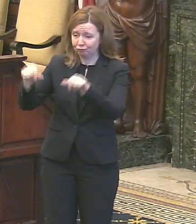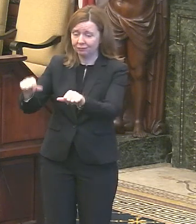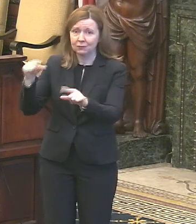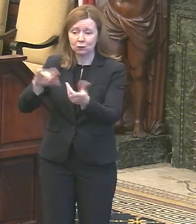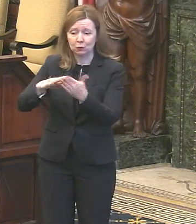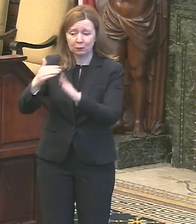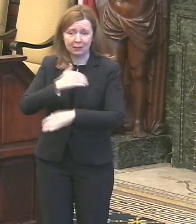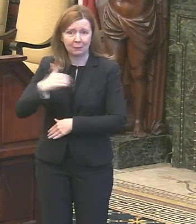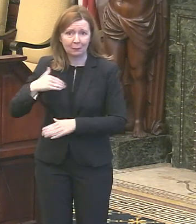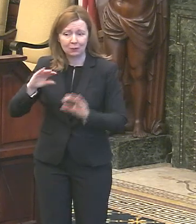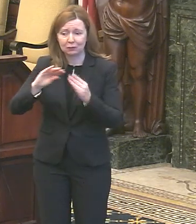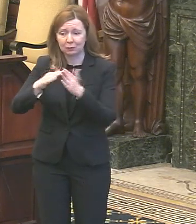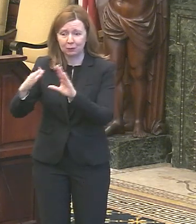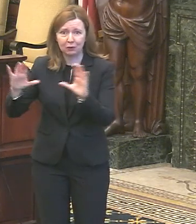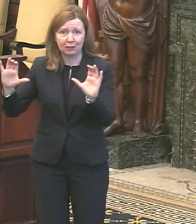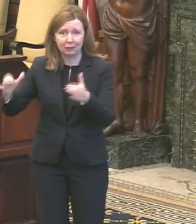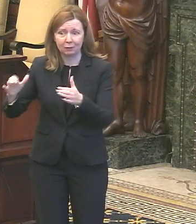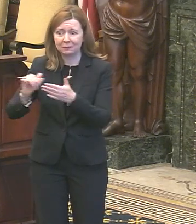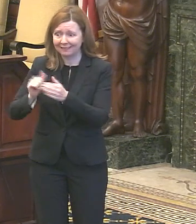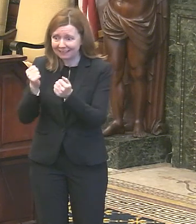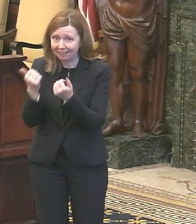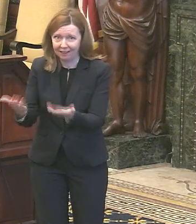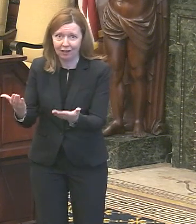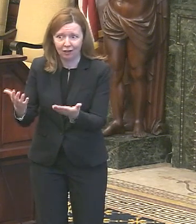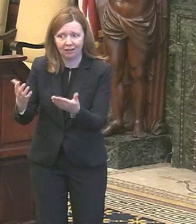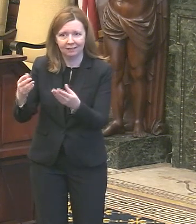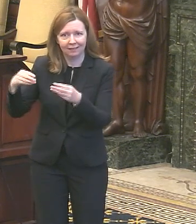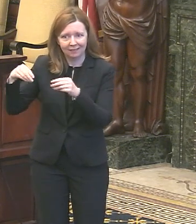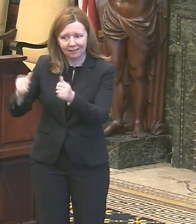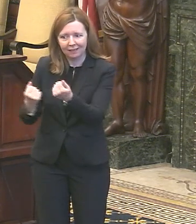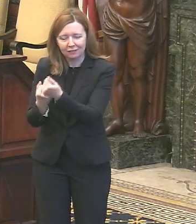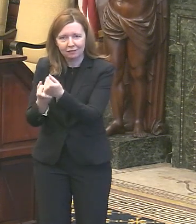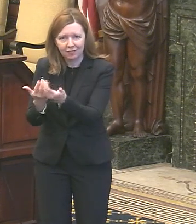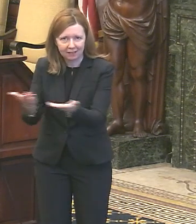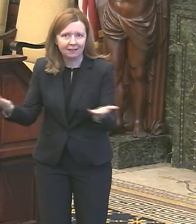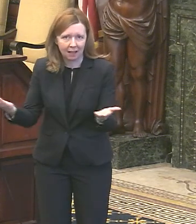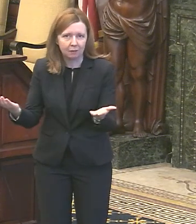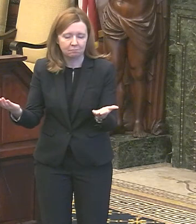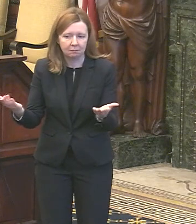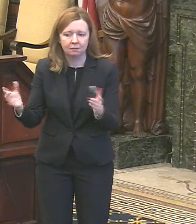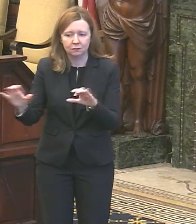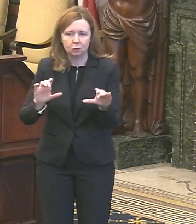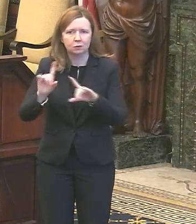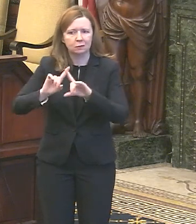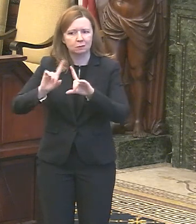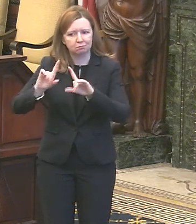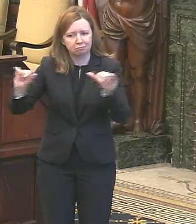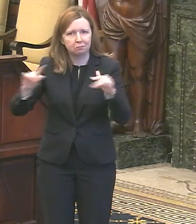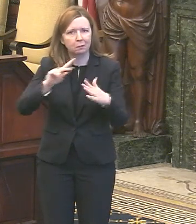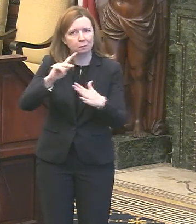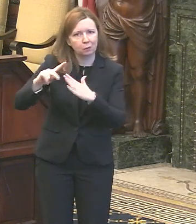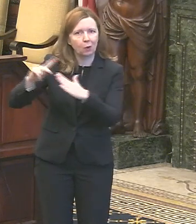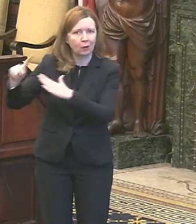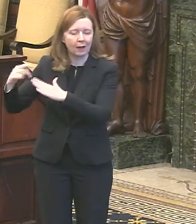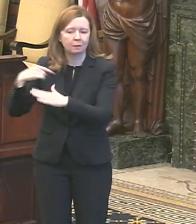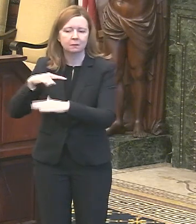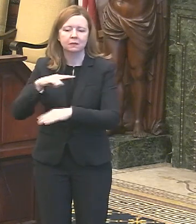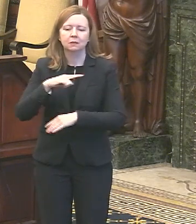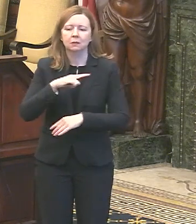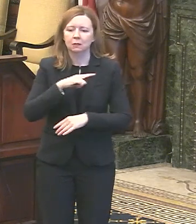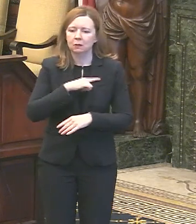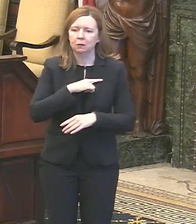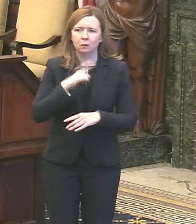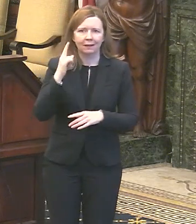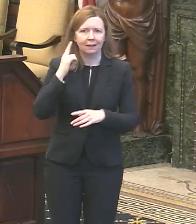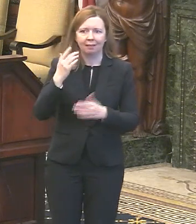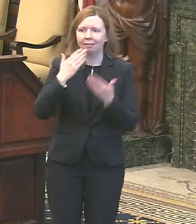community members that's on the ground, get funding, fund a little seed money to them to do different programs. We certainly thank the